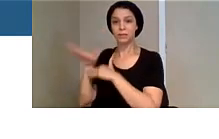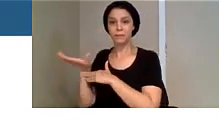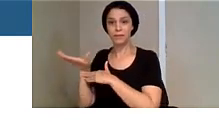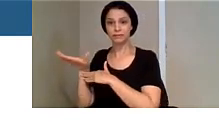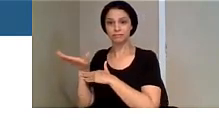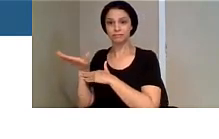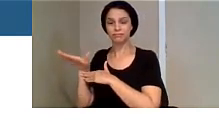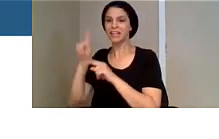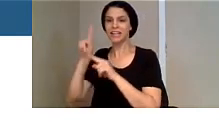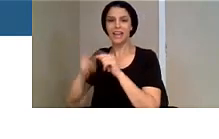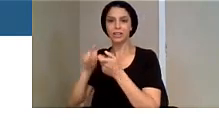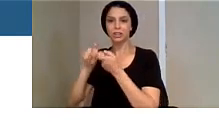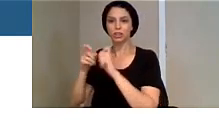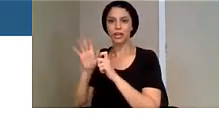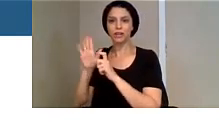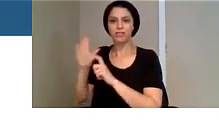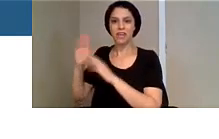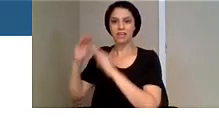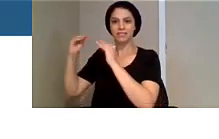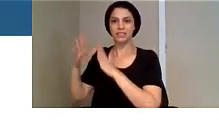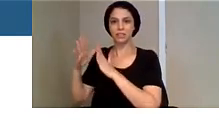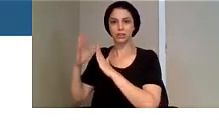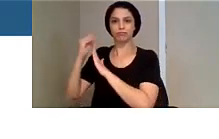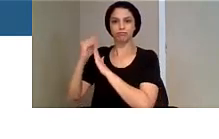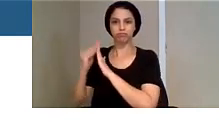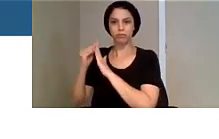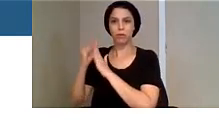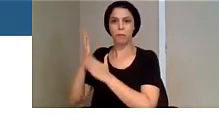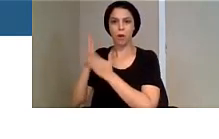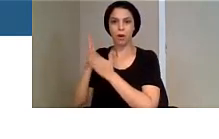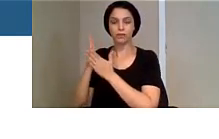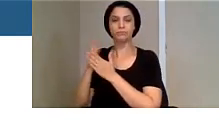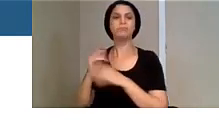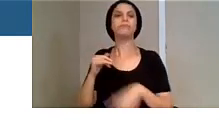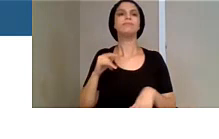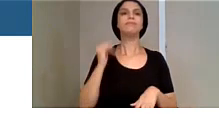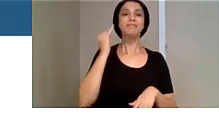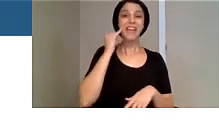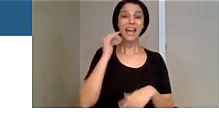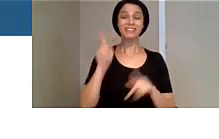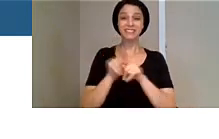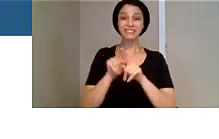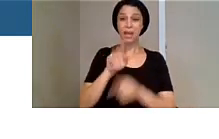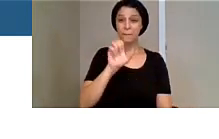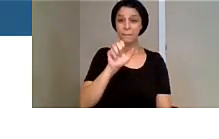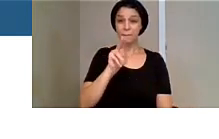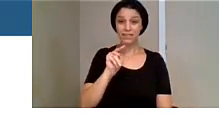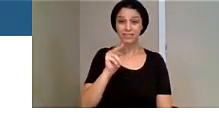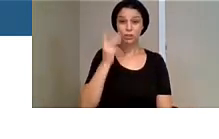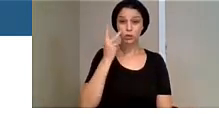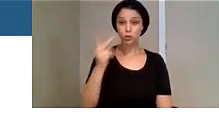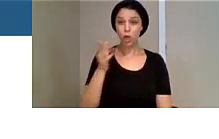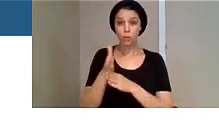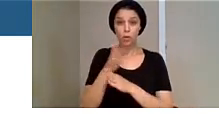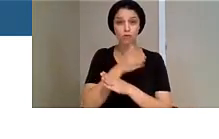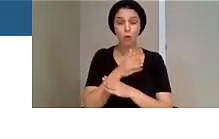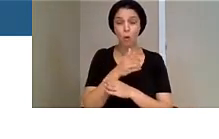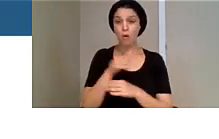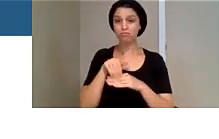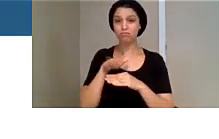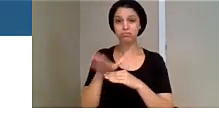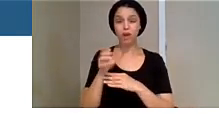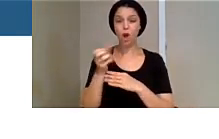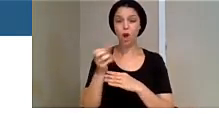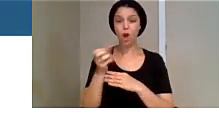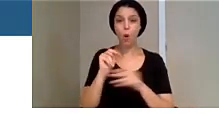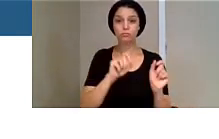students see this, their first step is to click on an assignment button, that same button that you saw before, which launches the assignment in its own